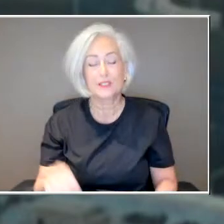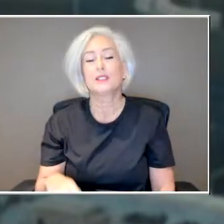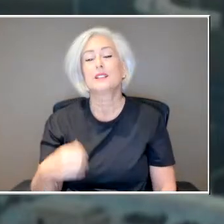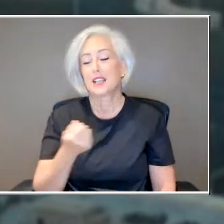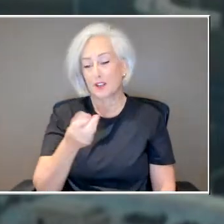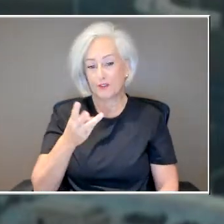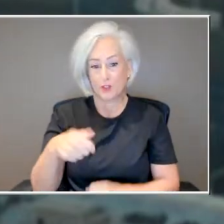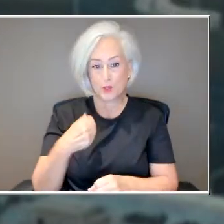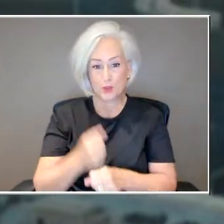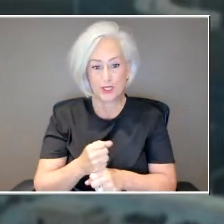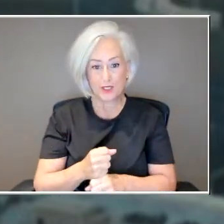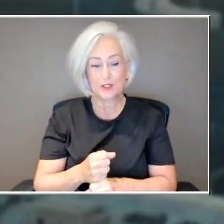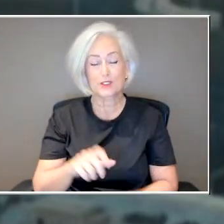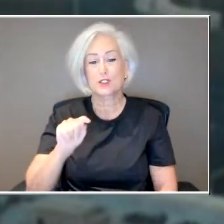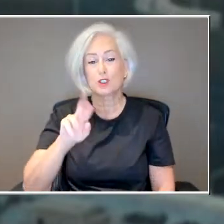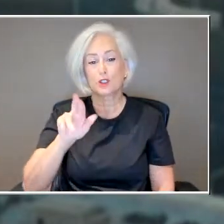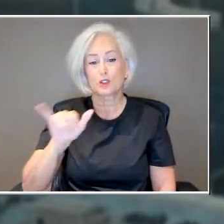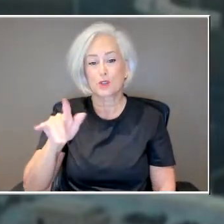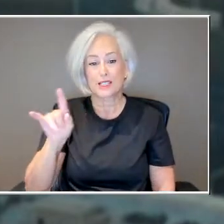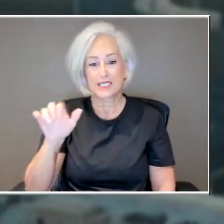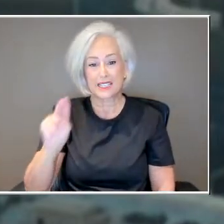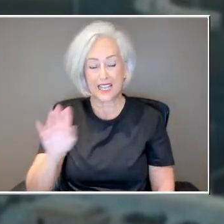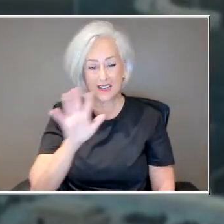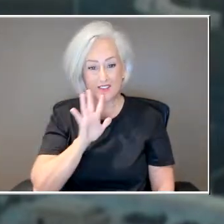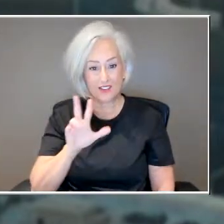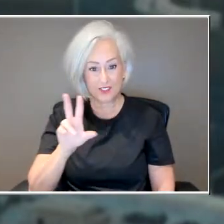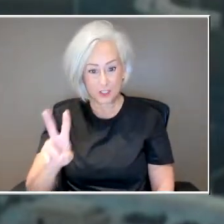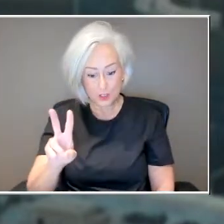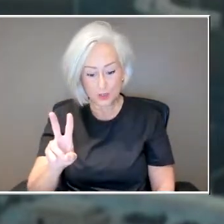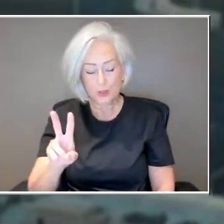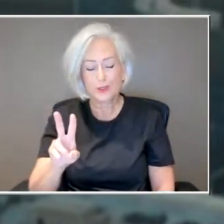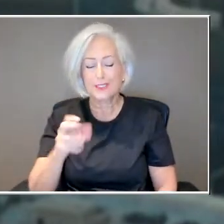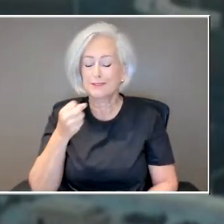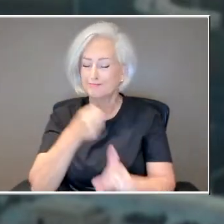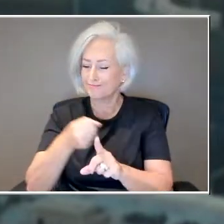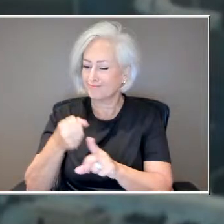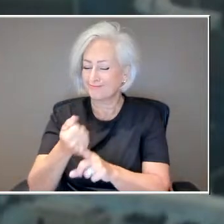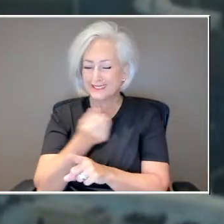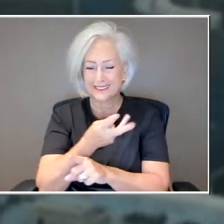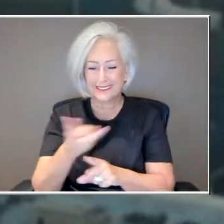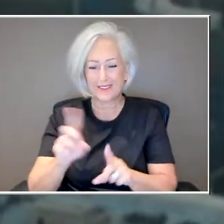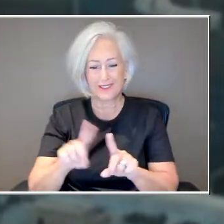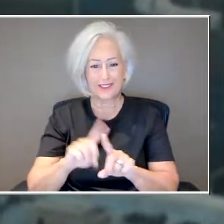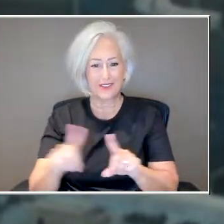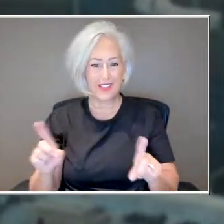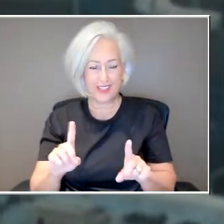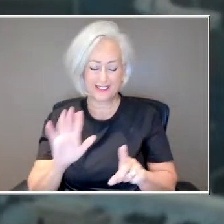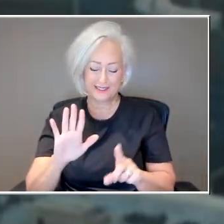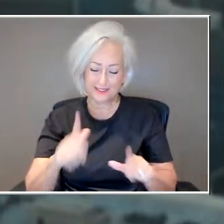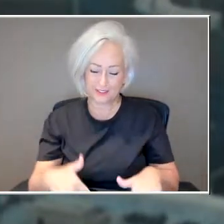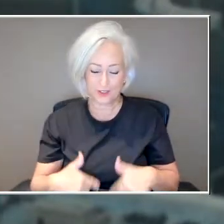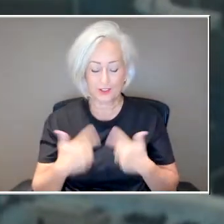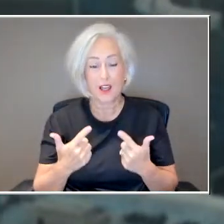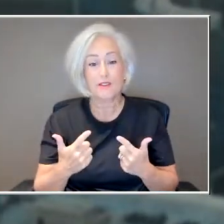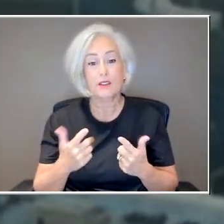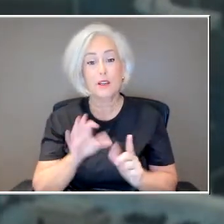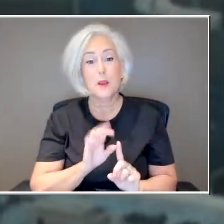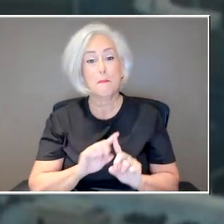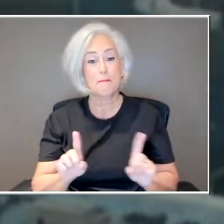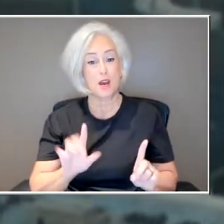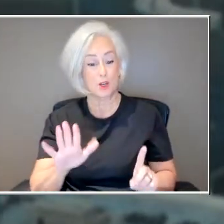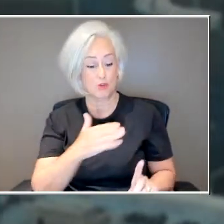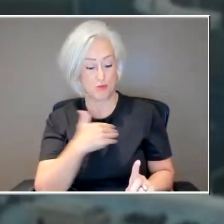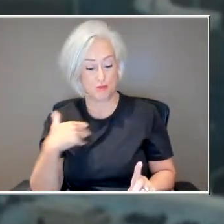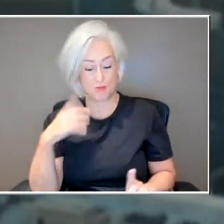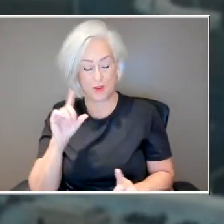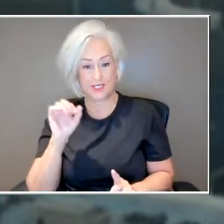more hurdles and heartache than some people endure in a lifetime. But remarkably, when it came to her breast cancer diagnosis,